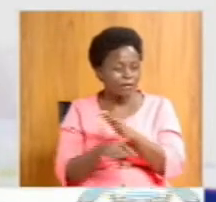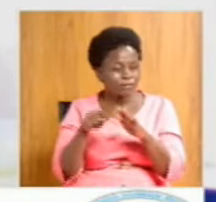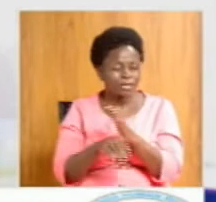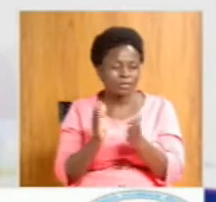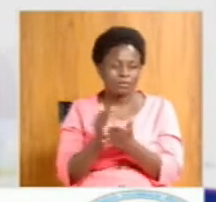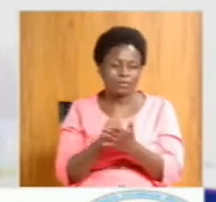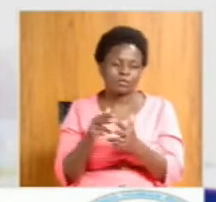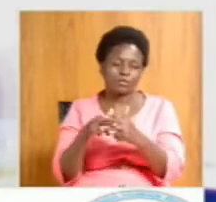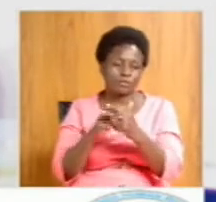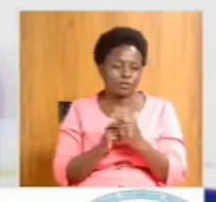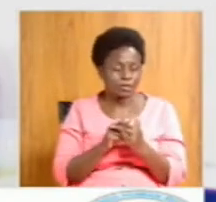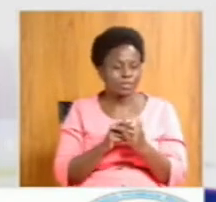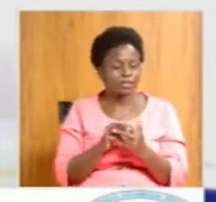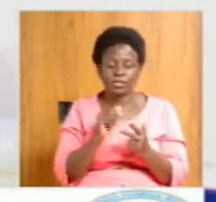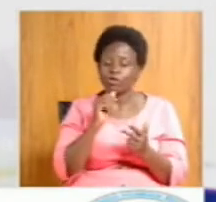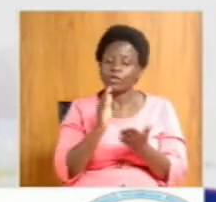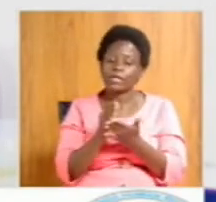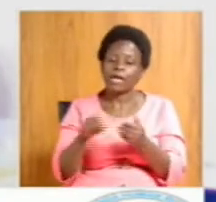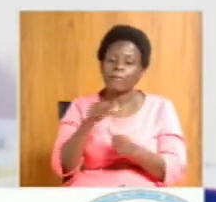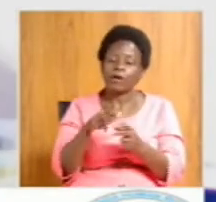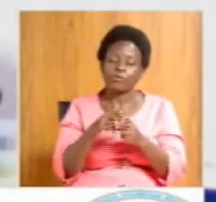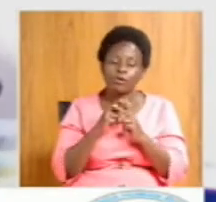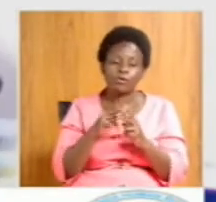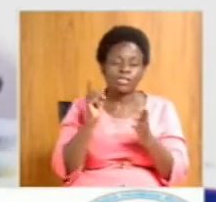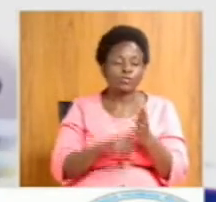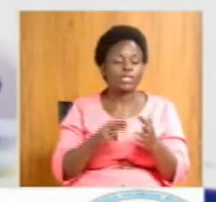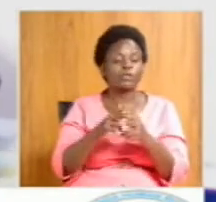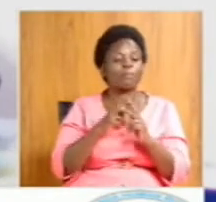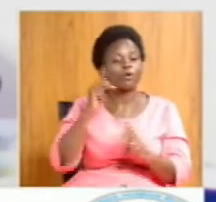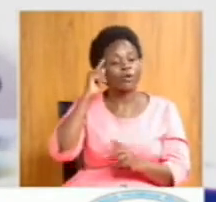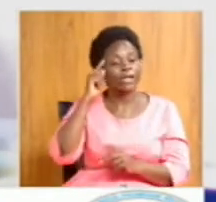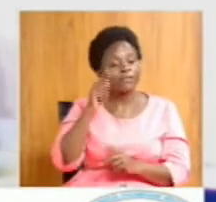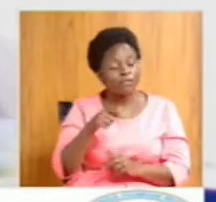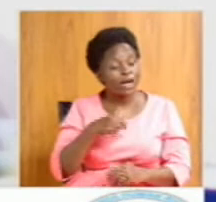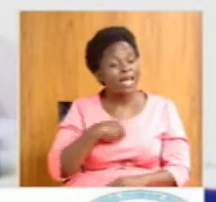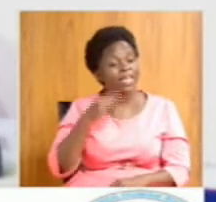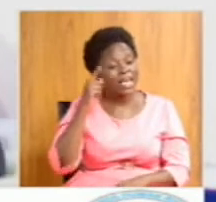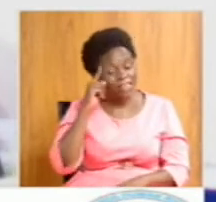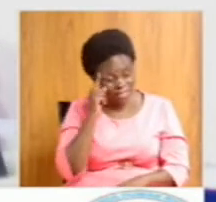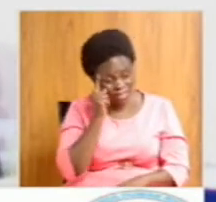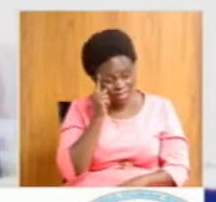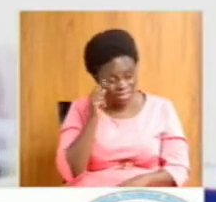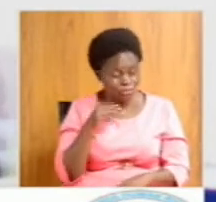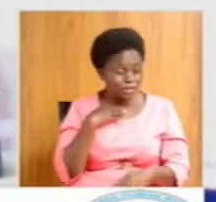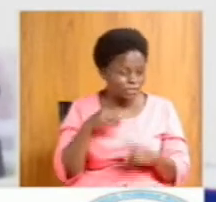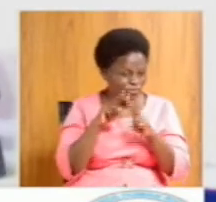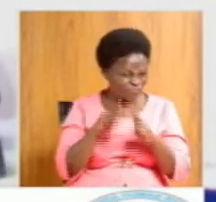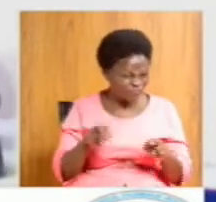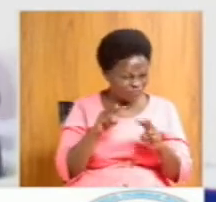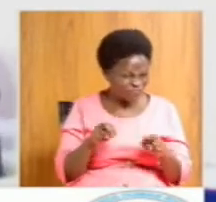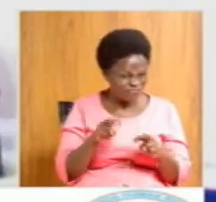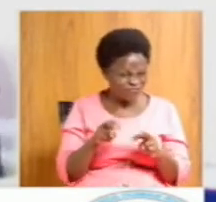loans so it's not about borrowing it's what you are borrowing for and I think that's what we need to interrogate and